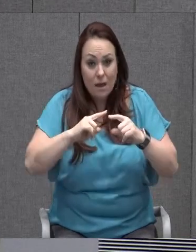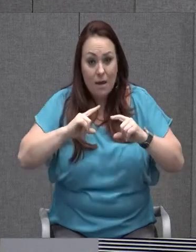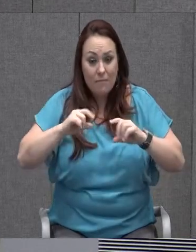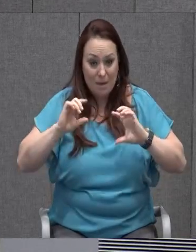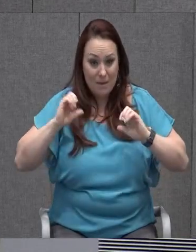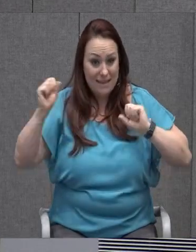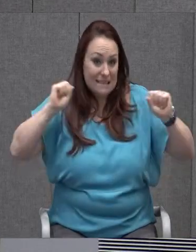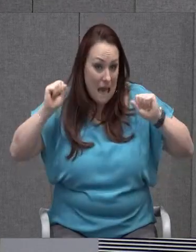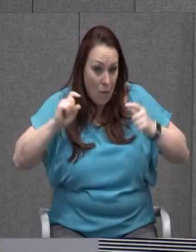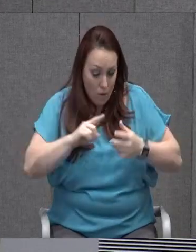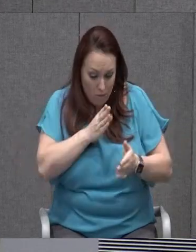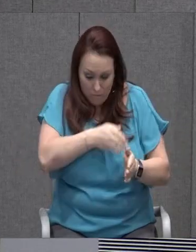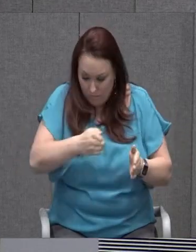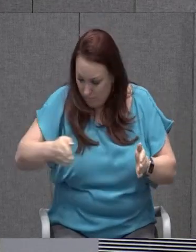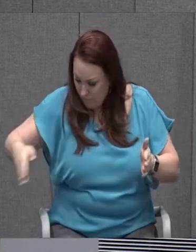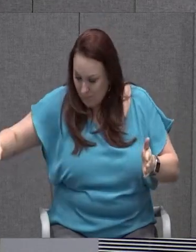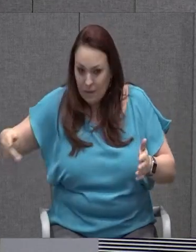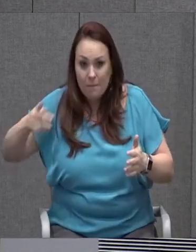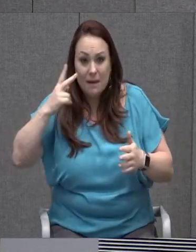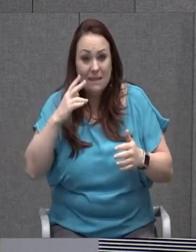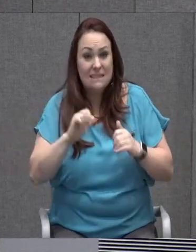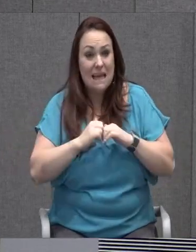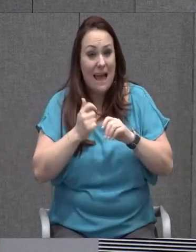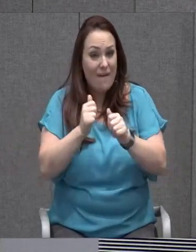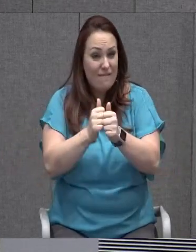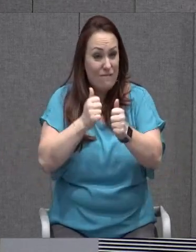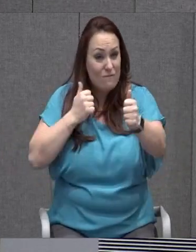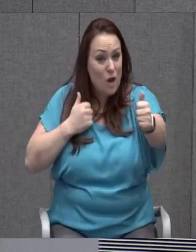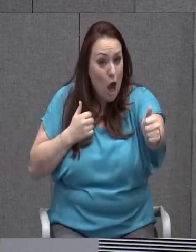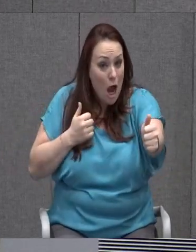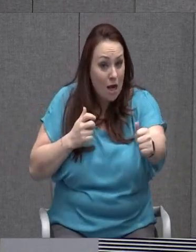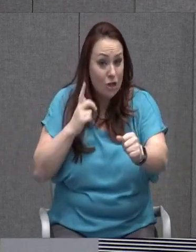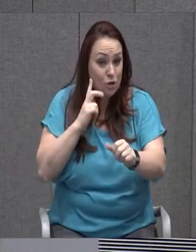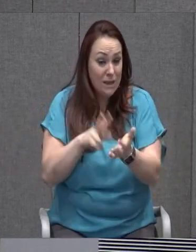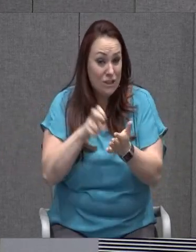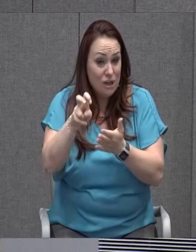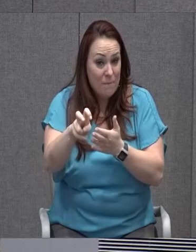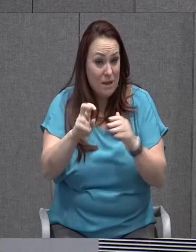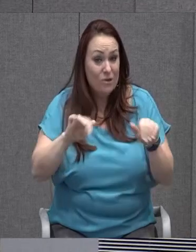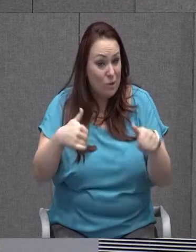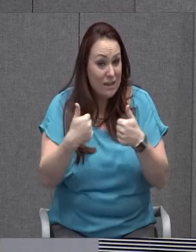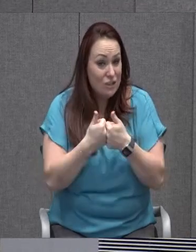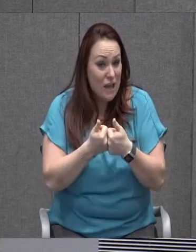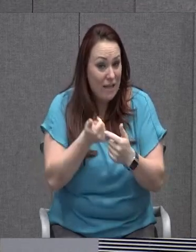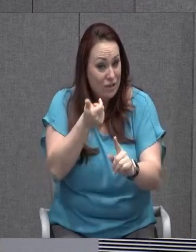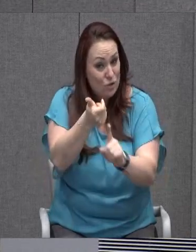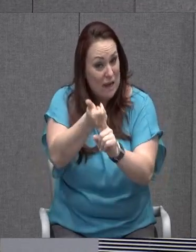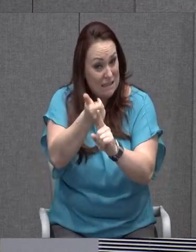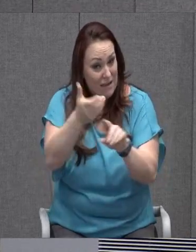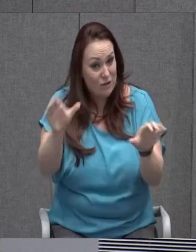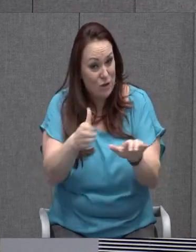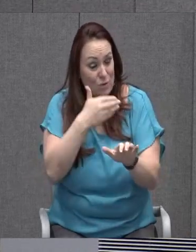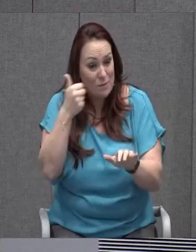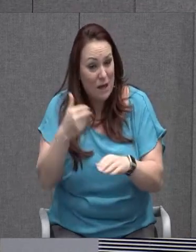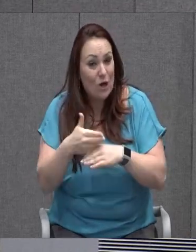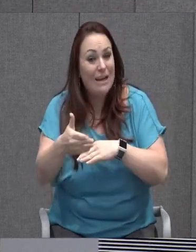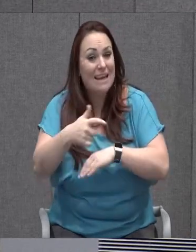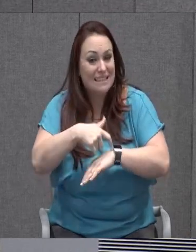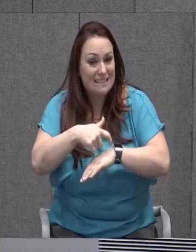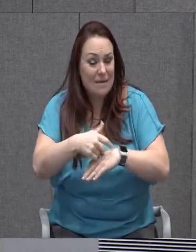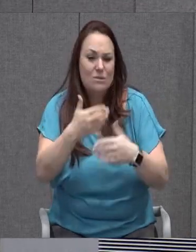knows? Just keep an idea of how far you're jumping so you can challenge yourself to do a little bit better next time. So thank you guys for trying